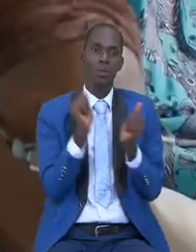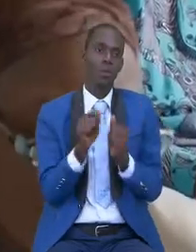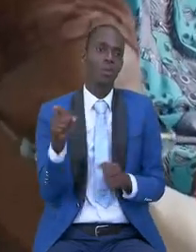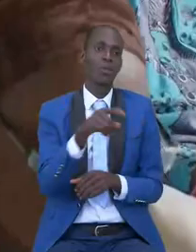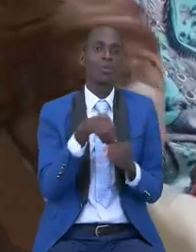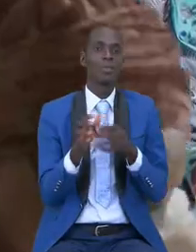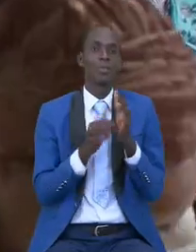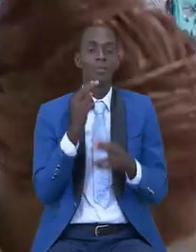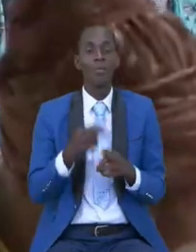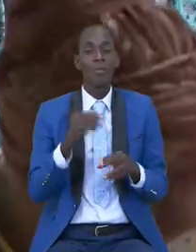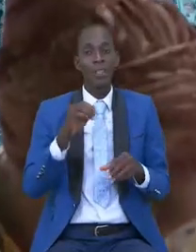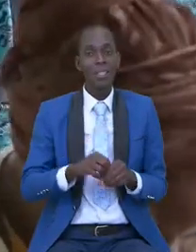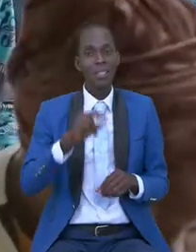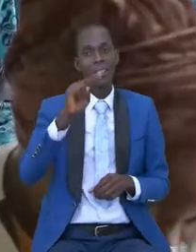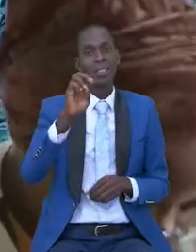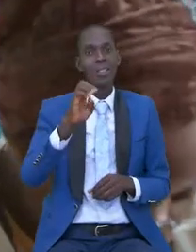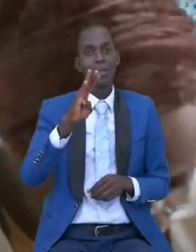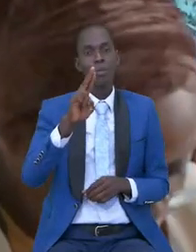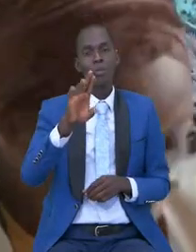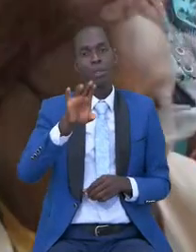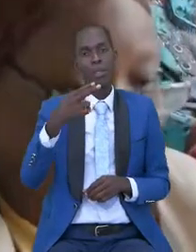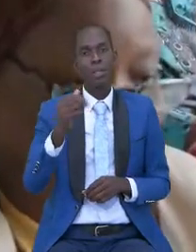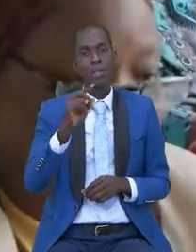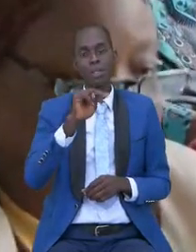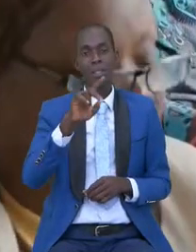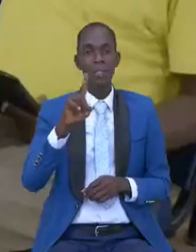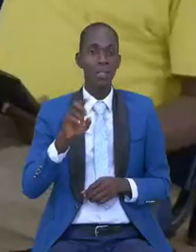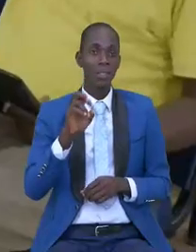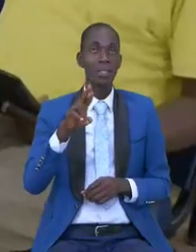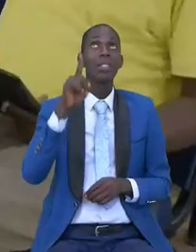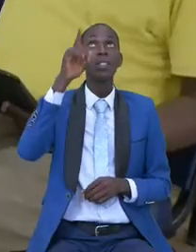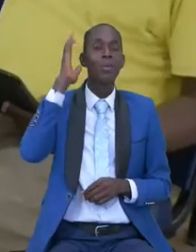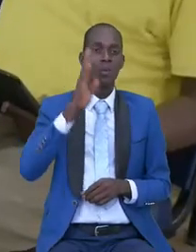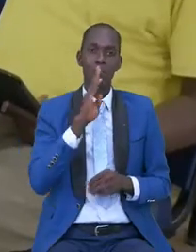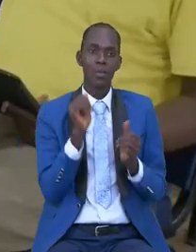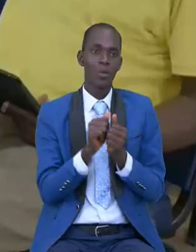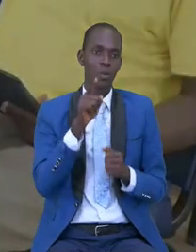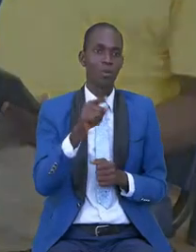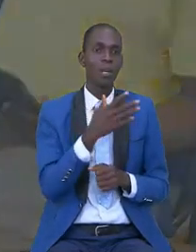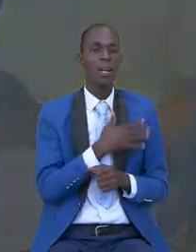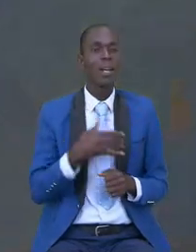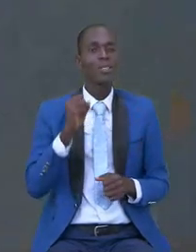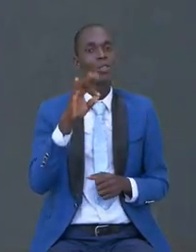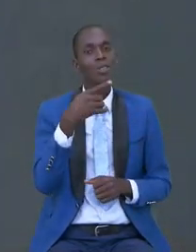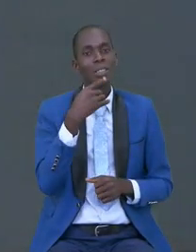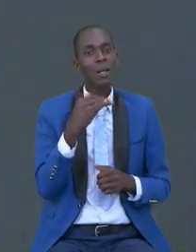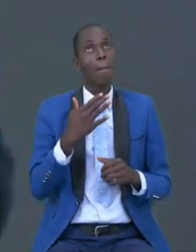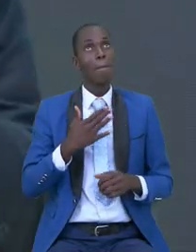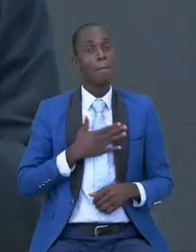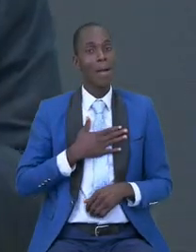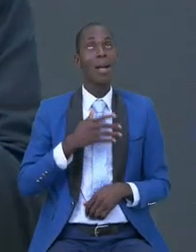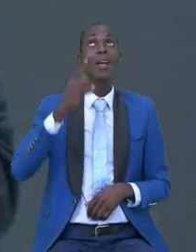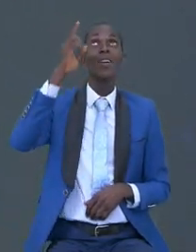In Nebuchadnezzar's fire, he will be with you. And so he said, my God